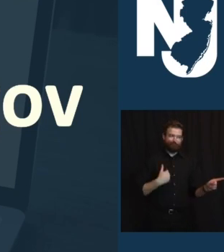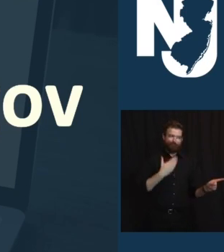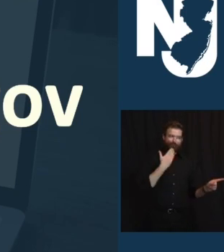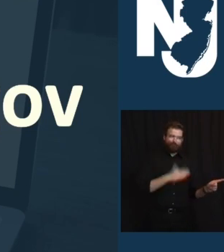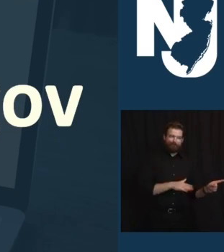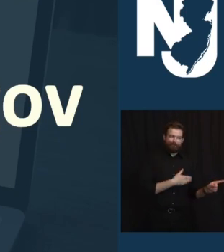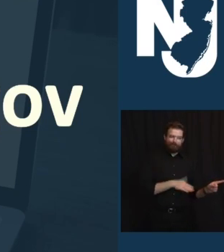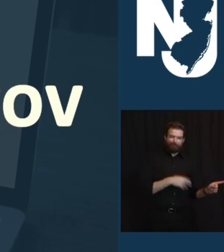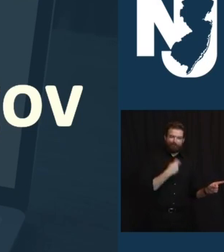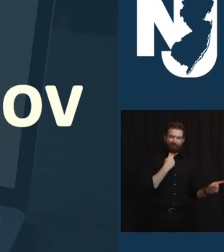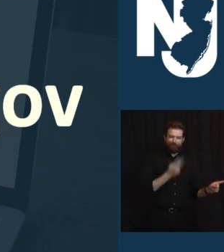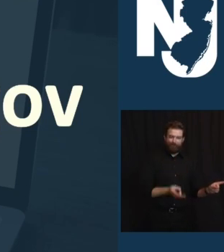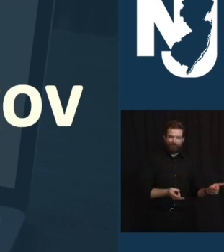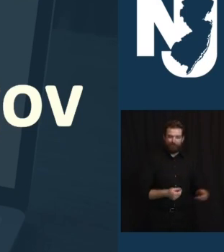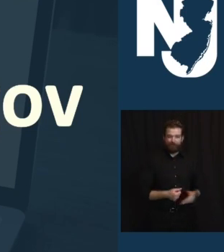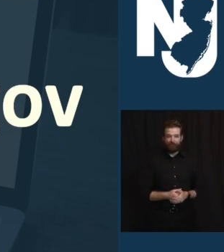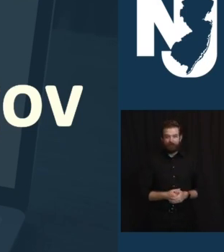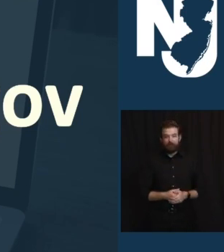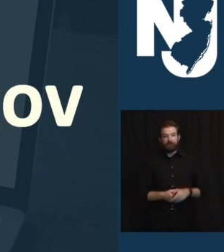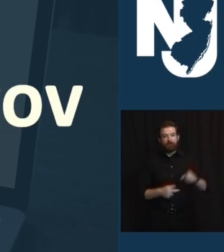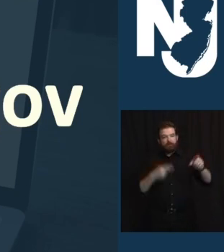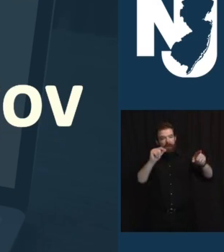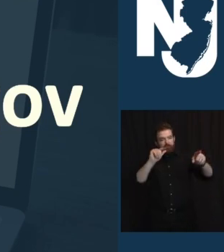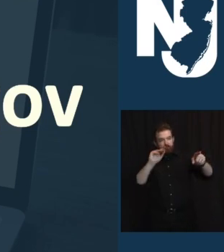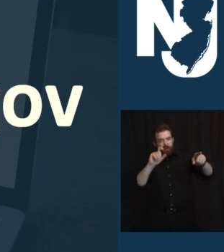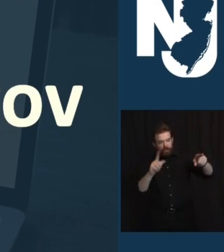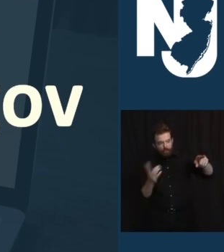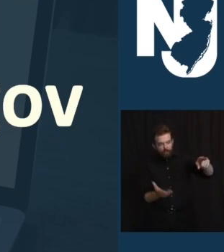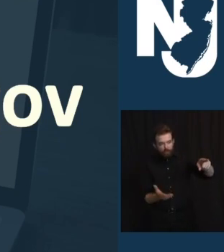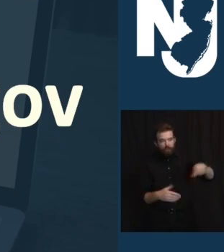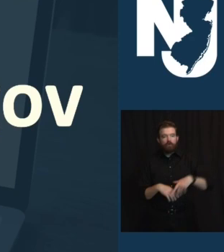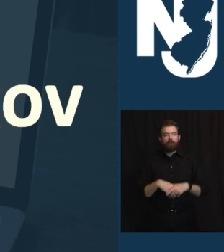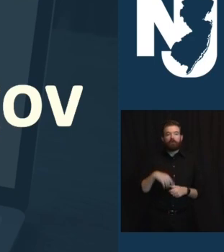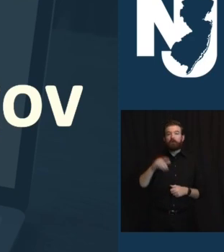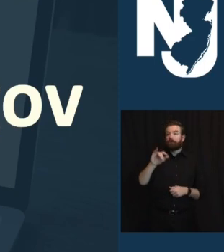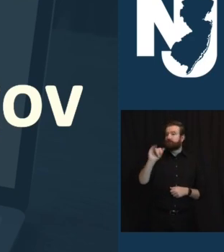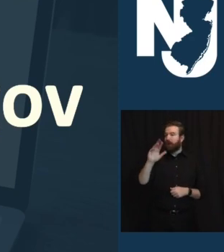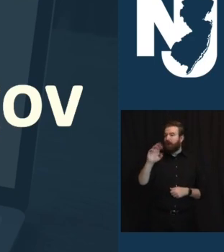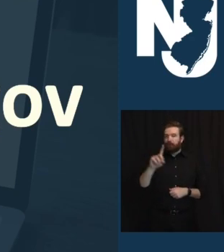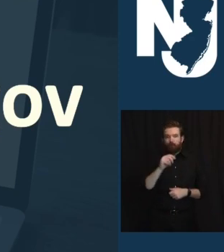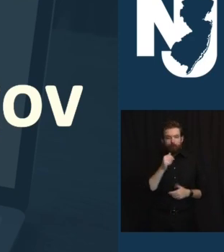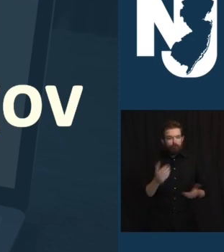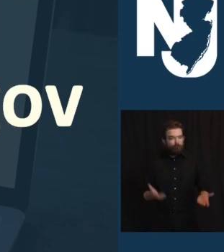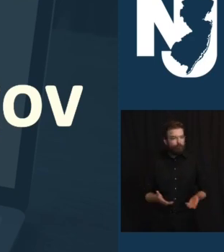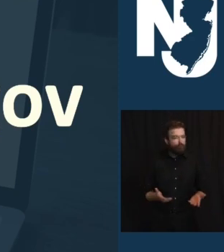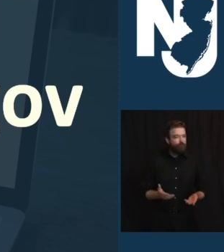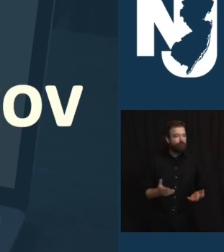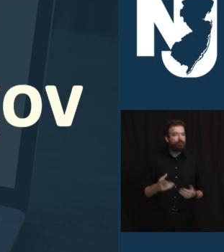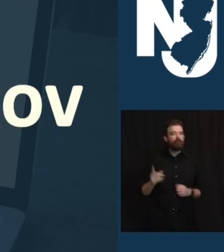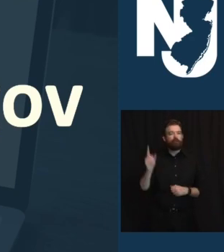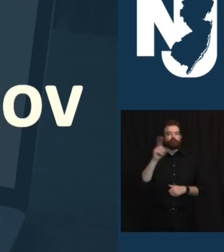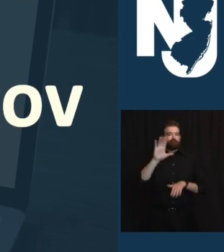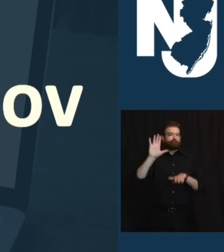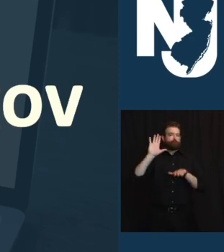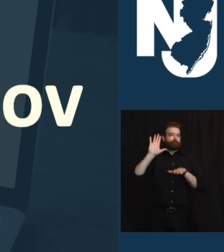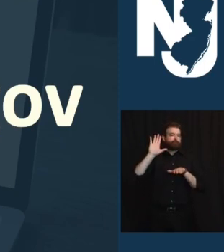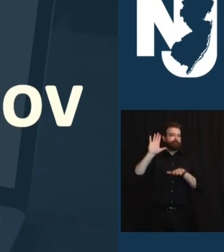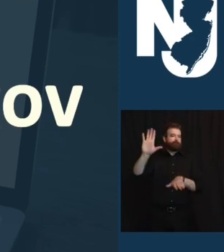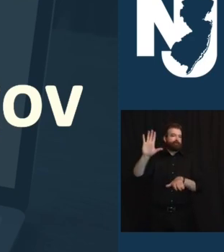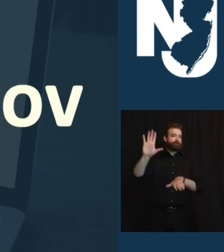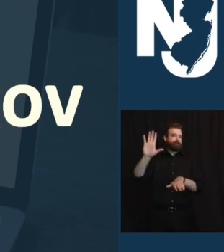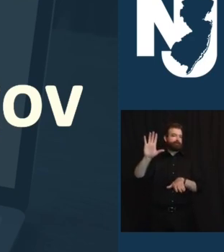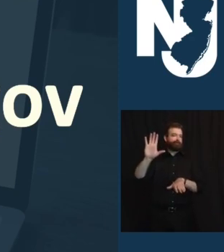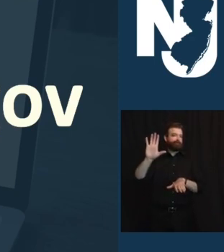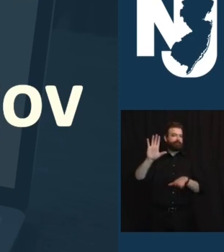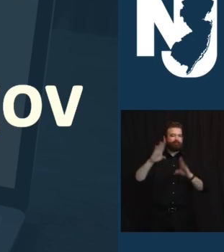Jared Maples, by the way, is not here, and the reason is he's testifying before the House of Representatives Homeland Security Committee,